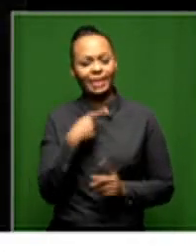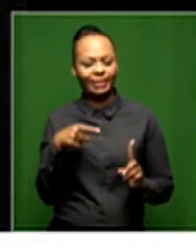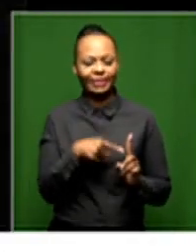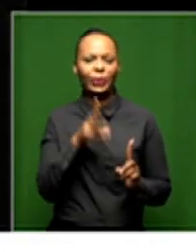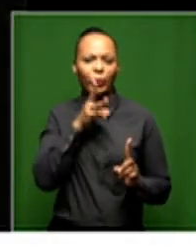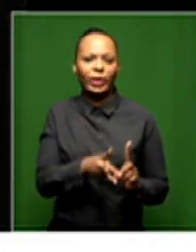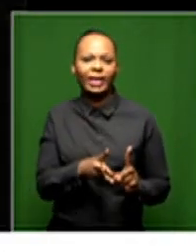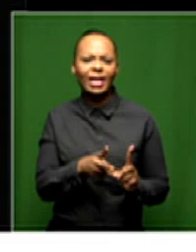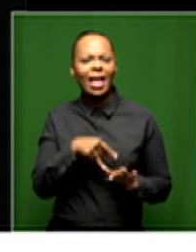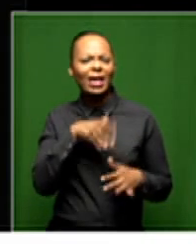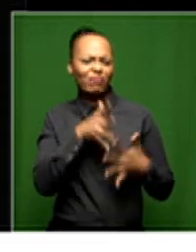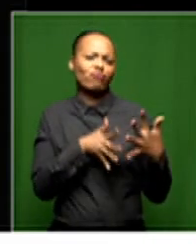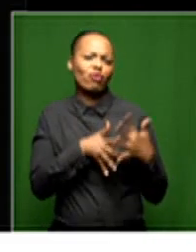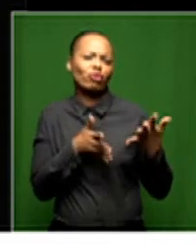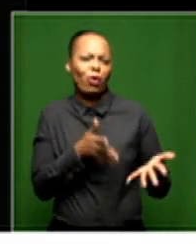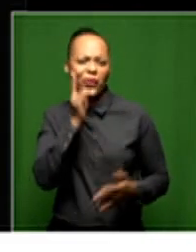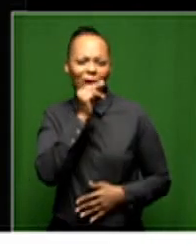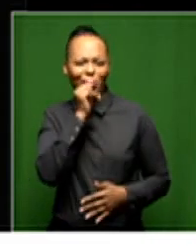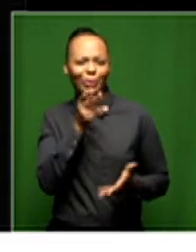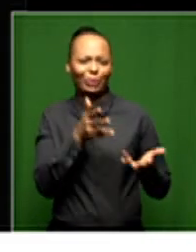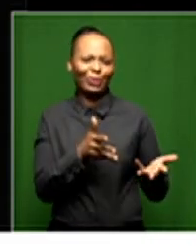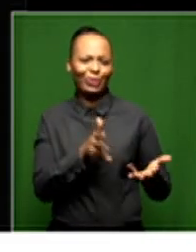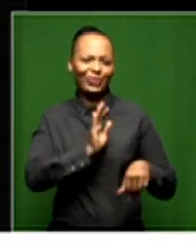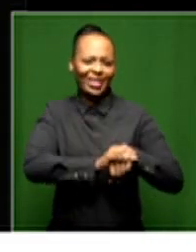a friend that